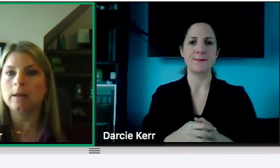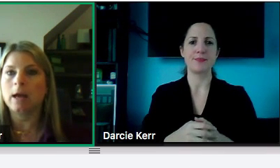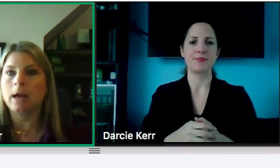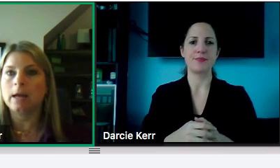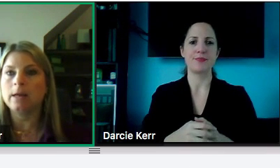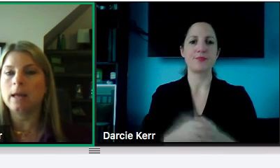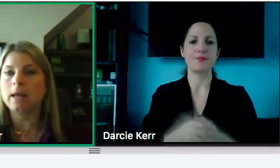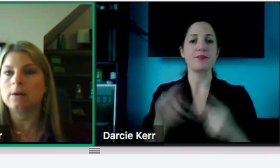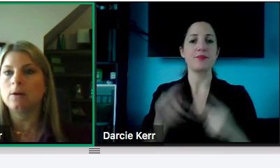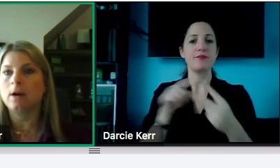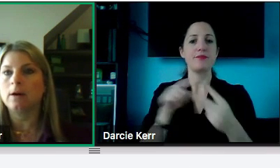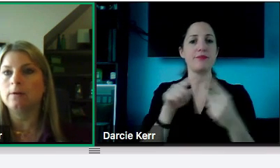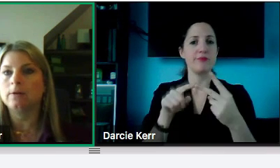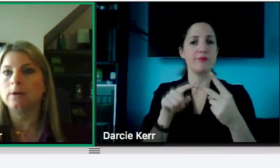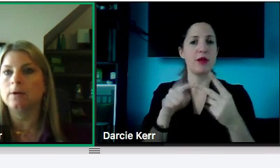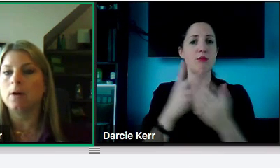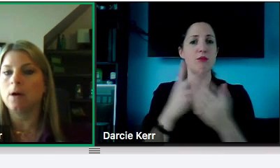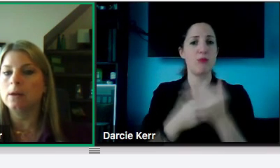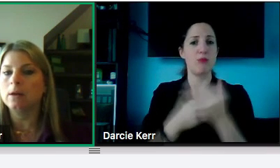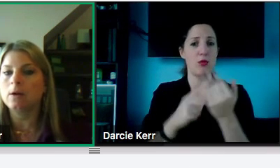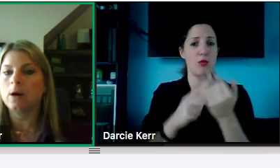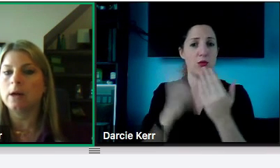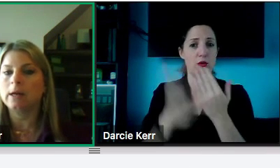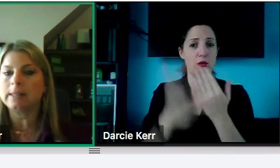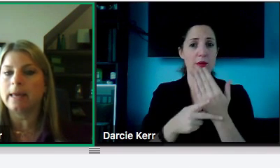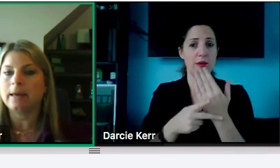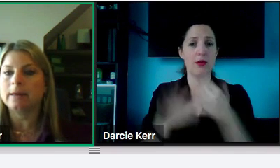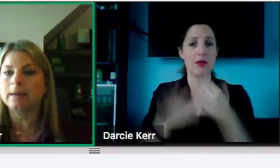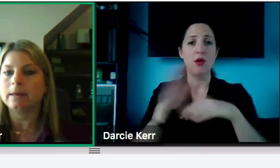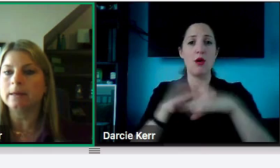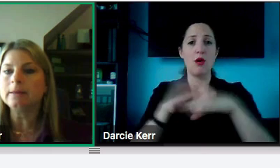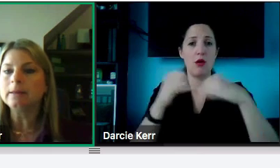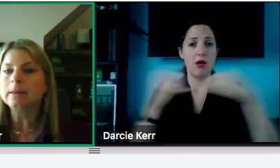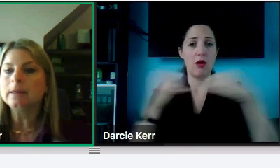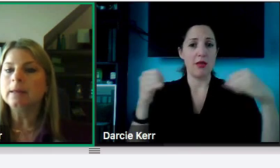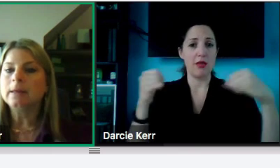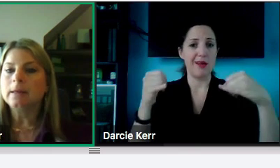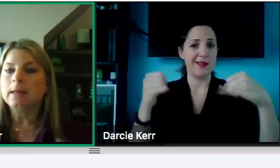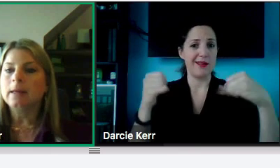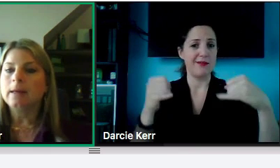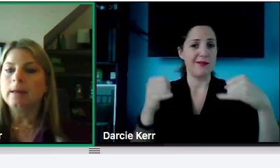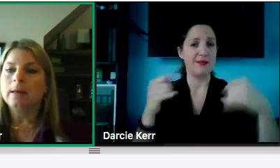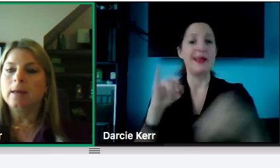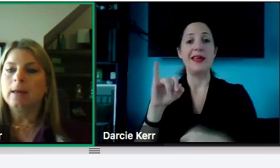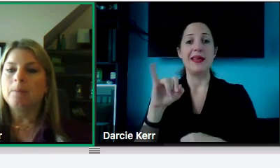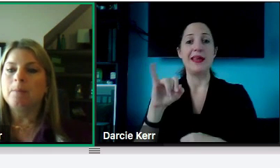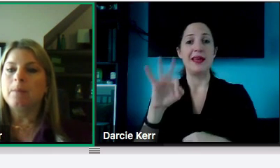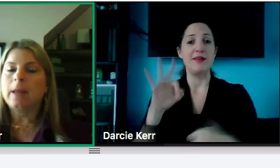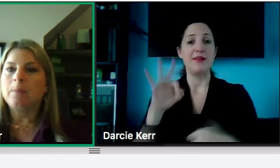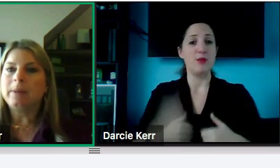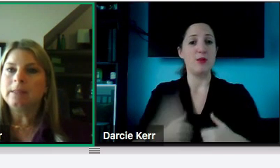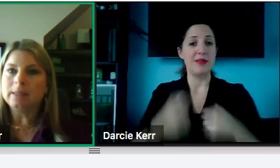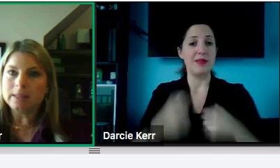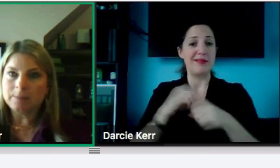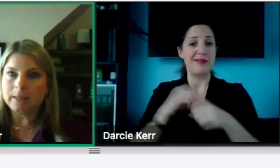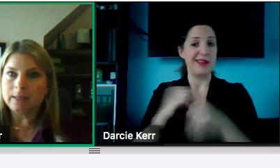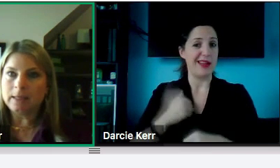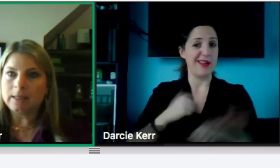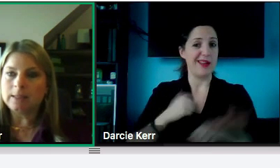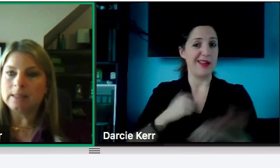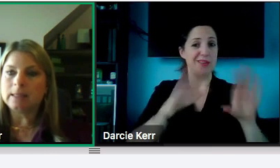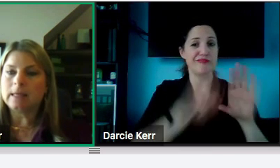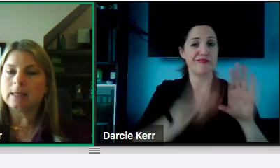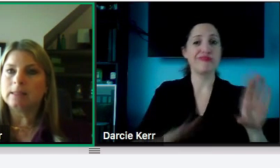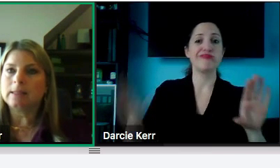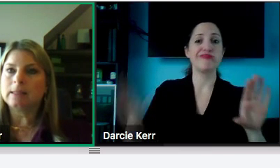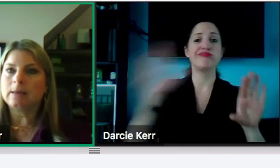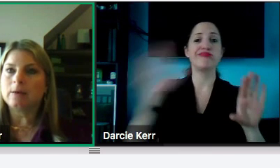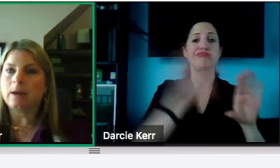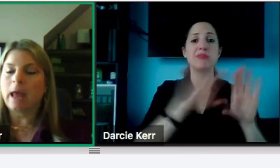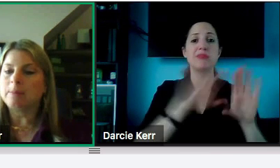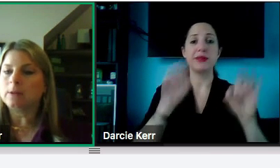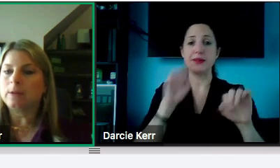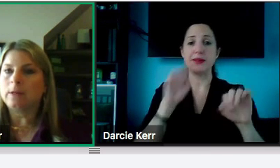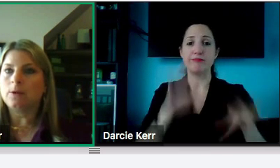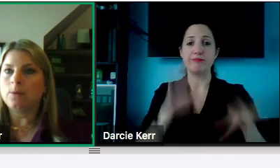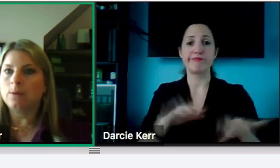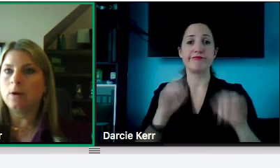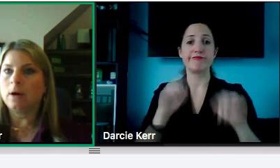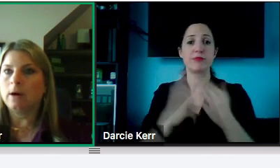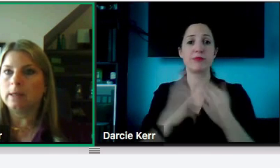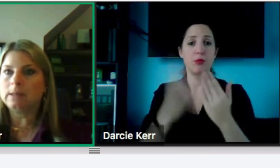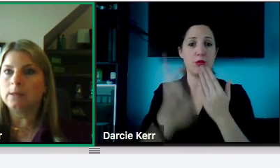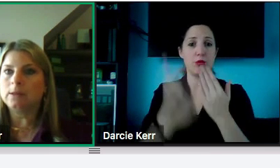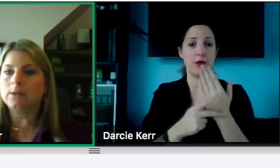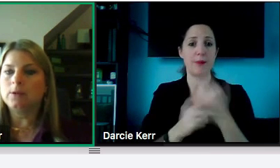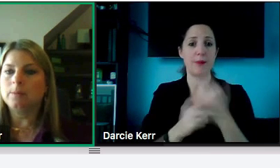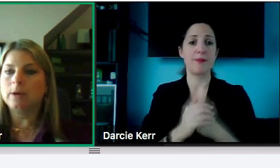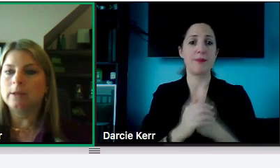are online and offered all across Canada. Now, Business Abilities is absolutely